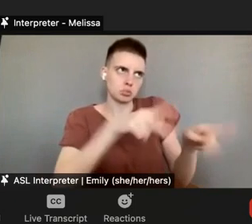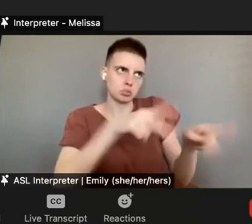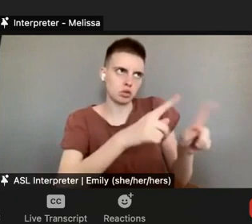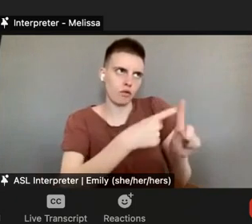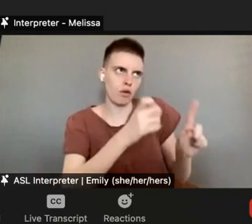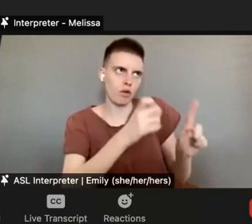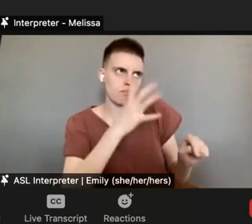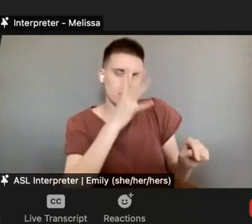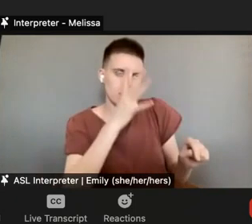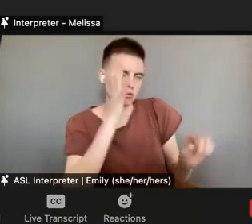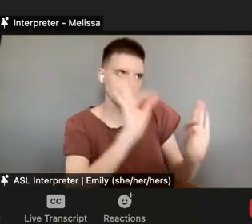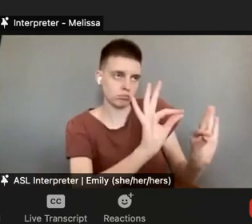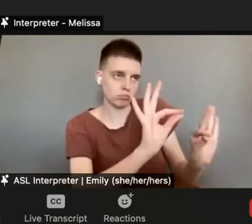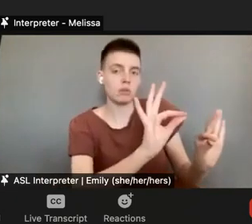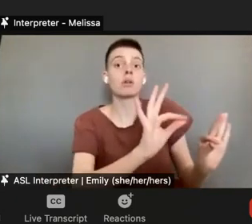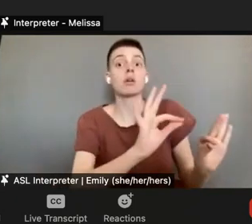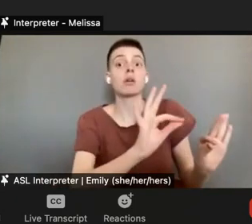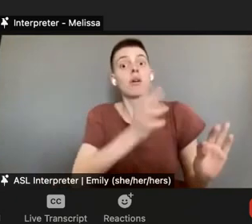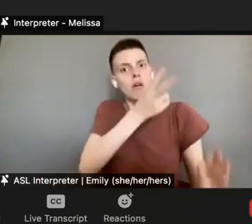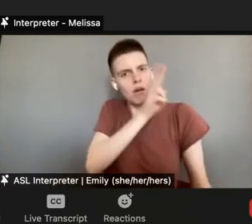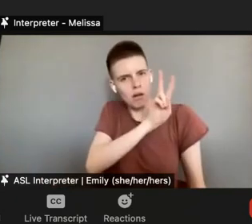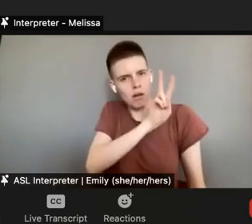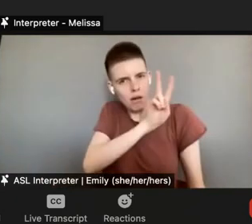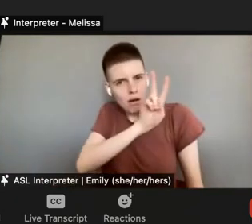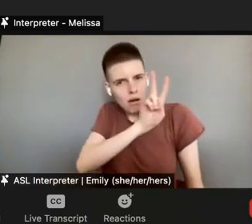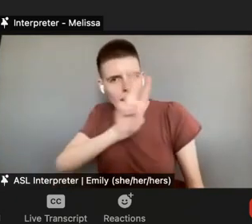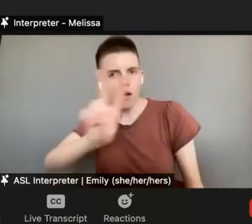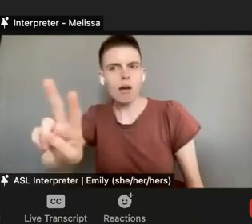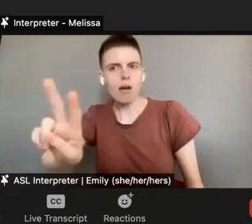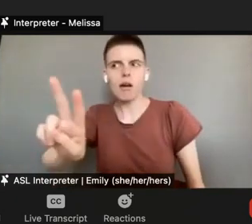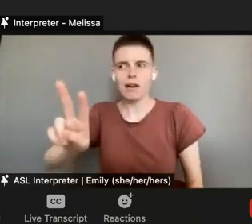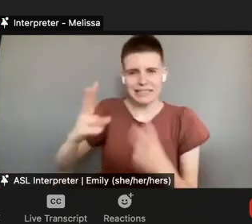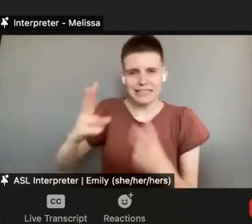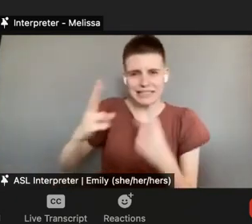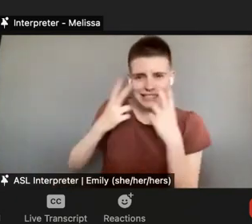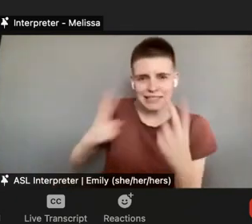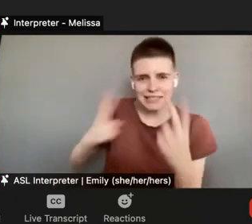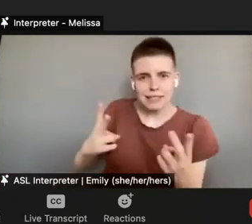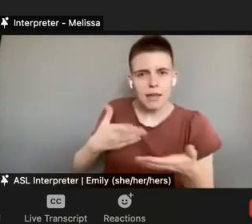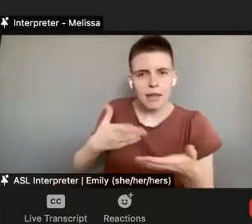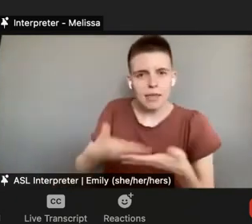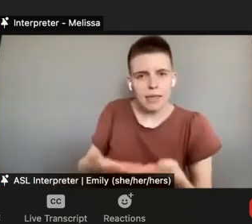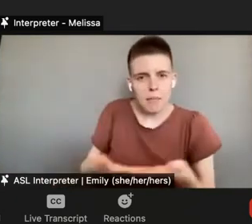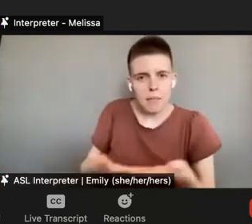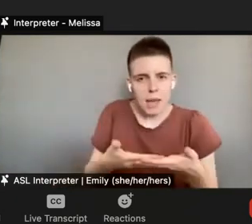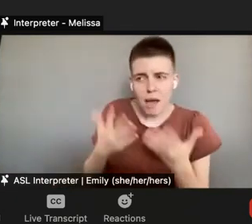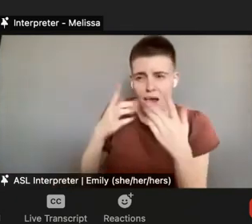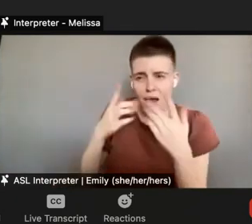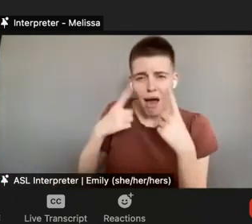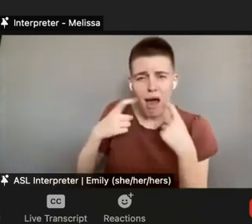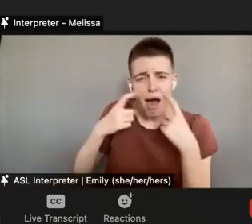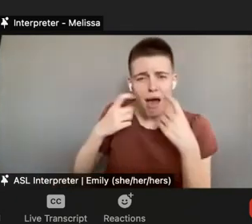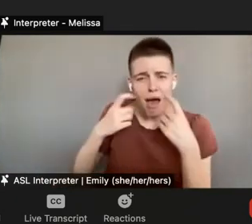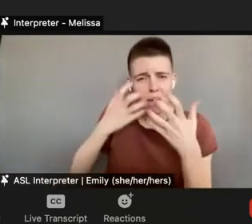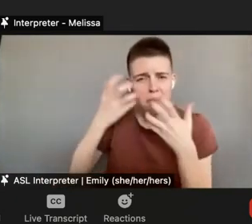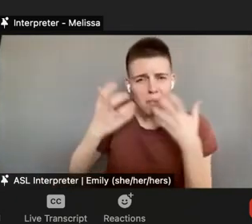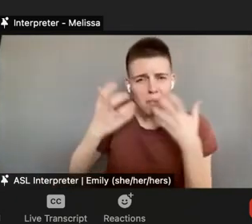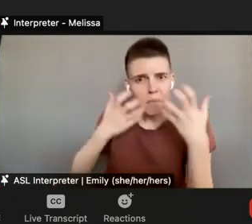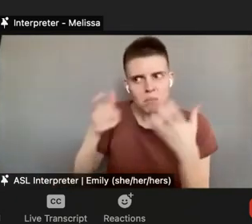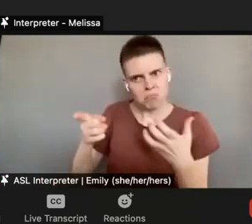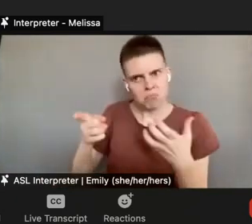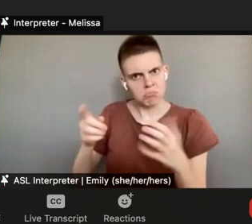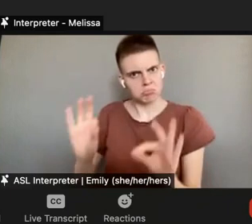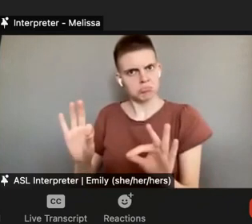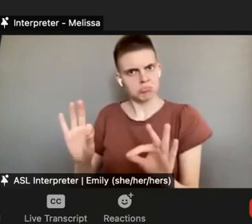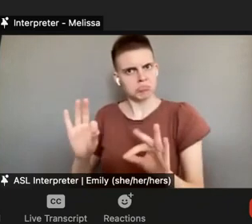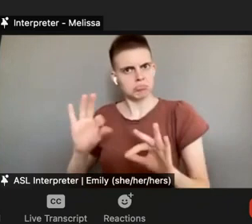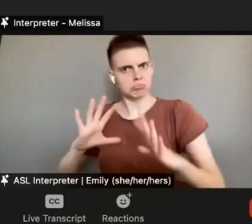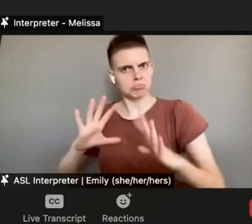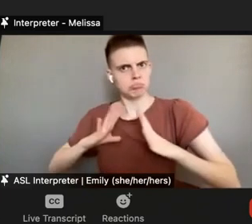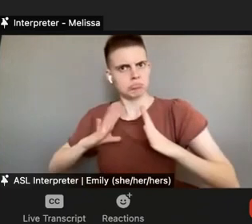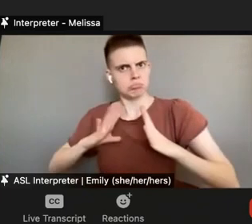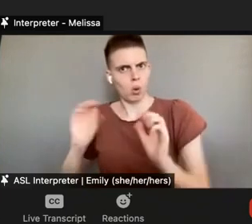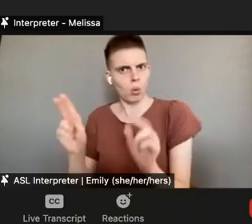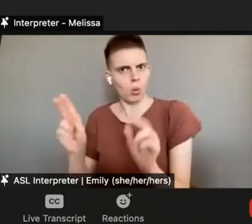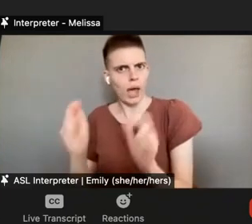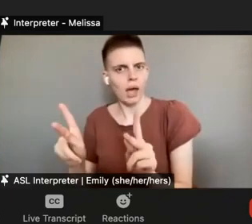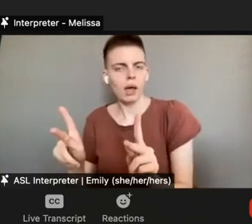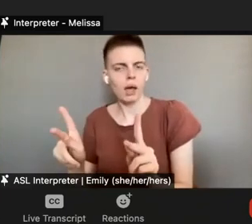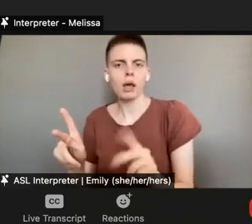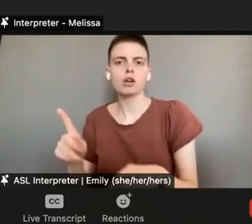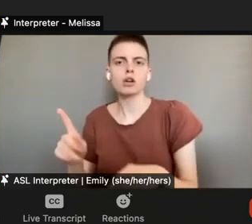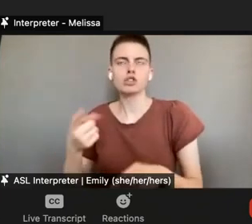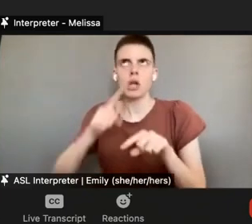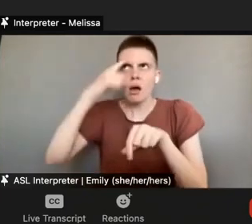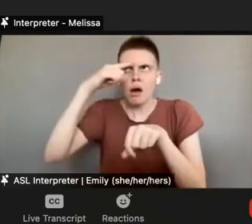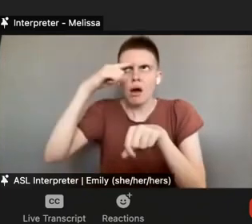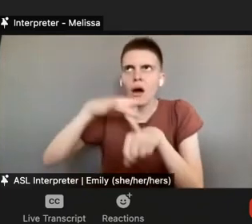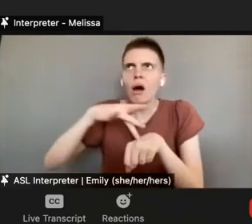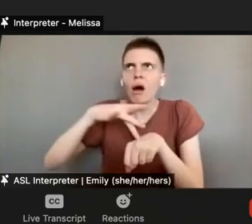actually see that the baby that was crying was not in danger. She could not really move on past that until I showed her. We have